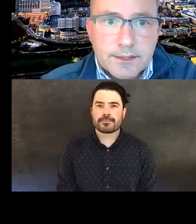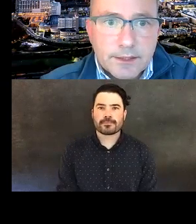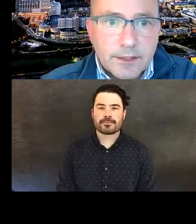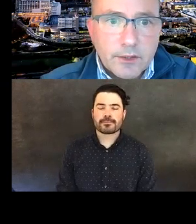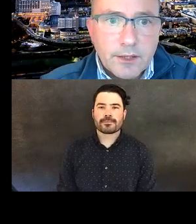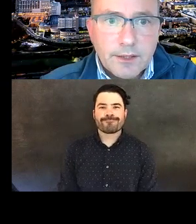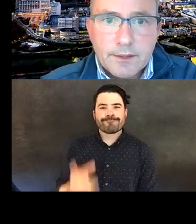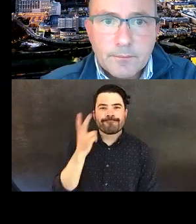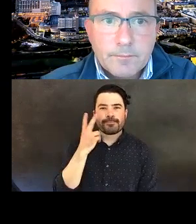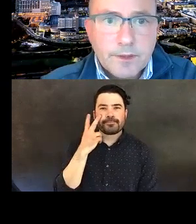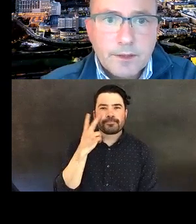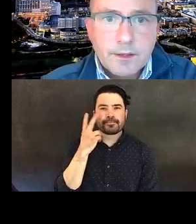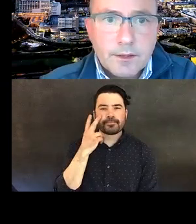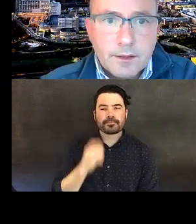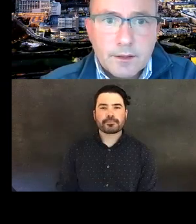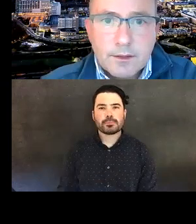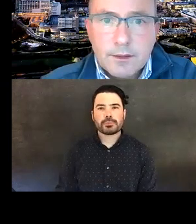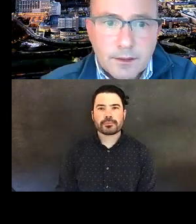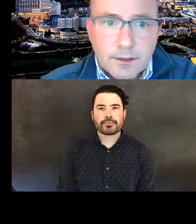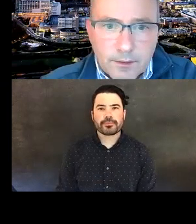Let's see here.